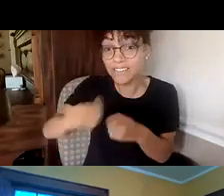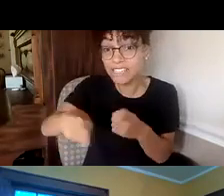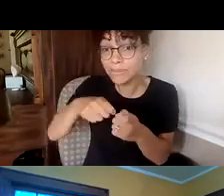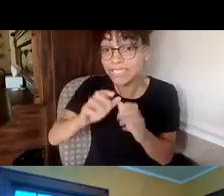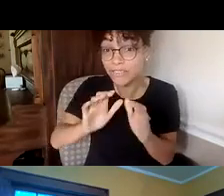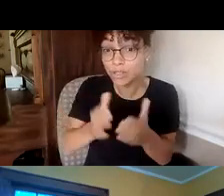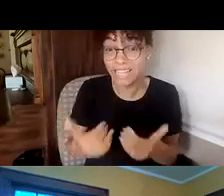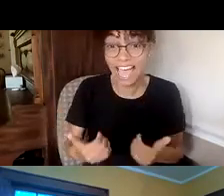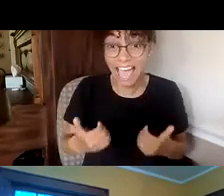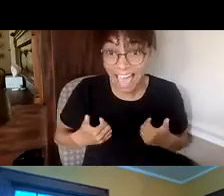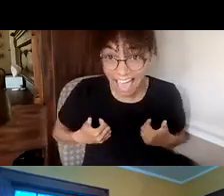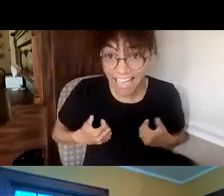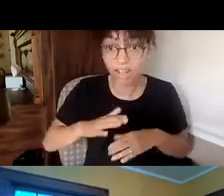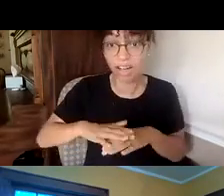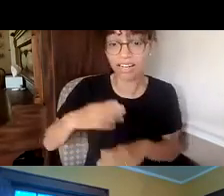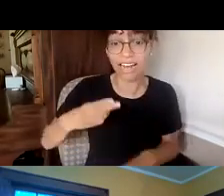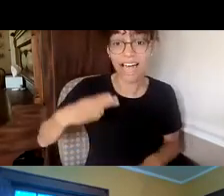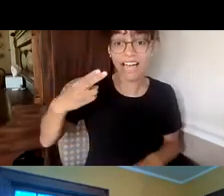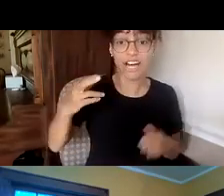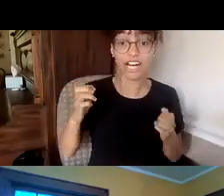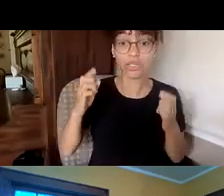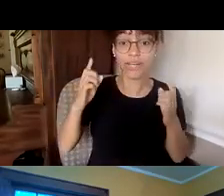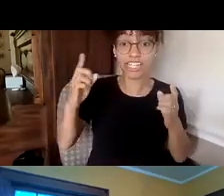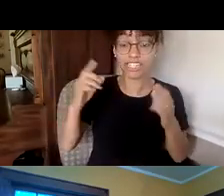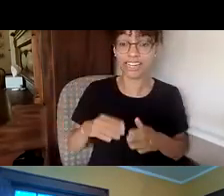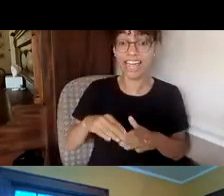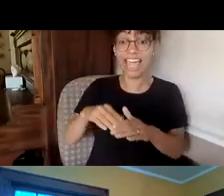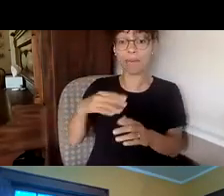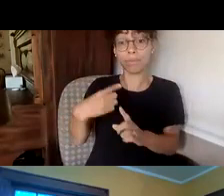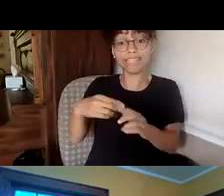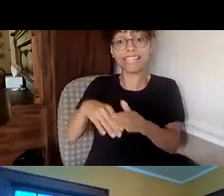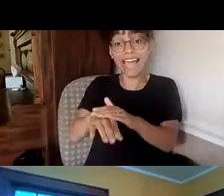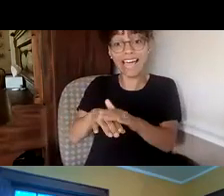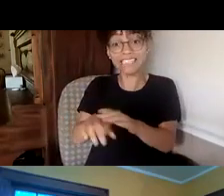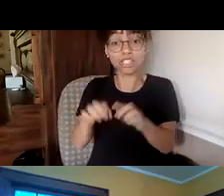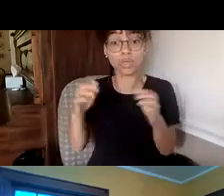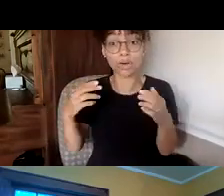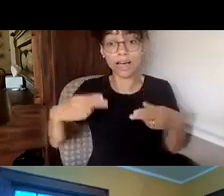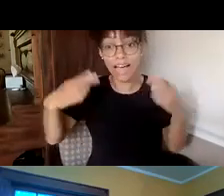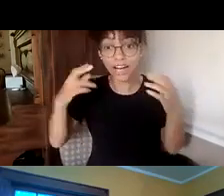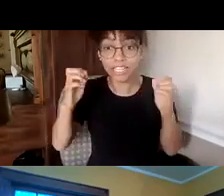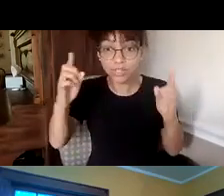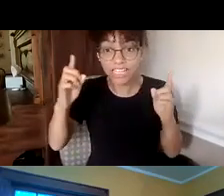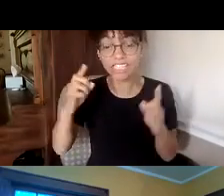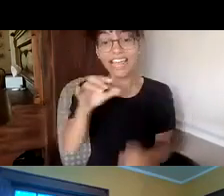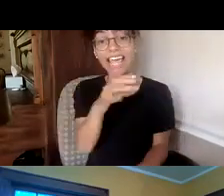had on higher ed and access to higher ed and access to mental health